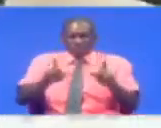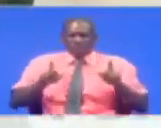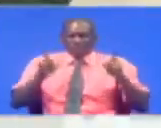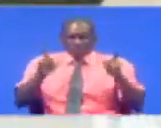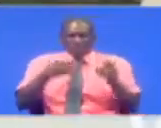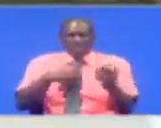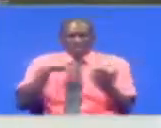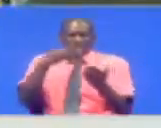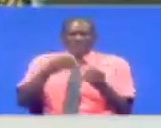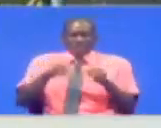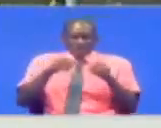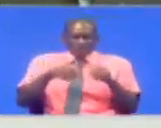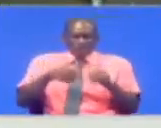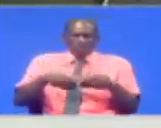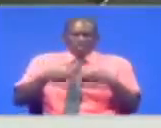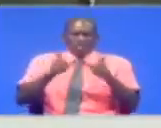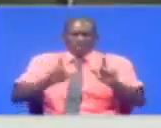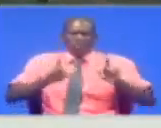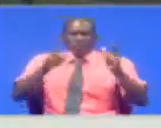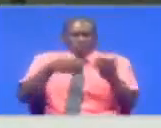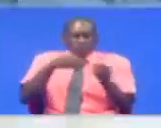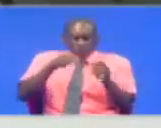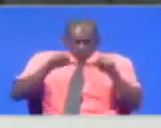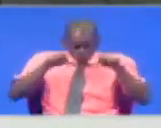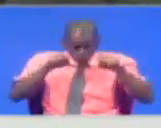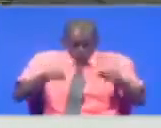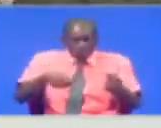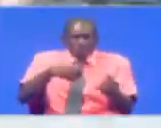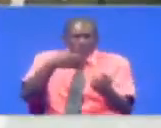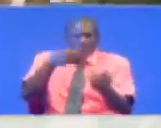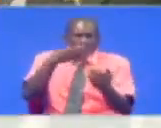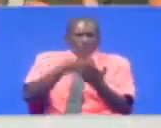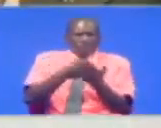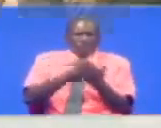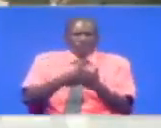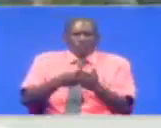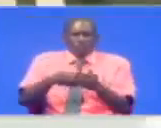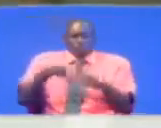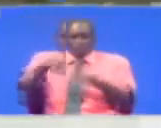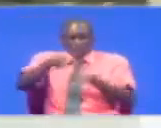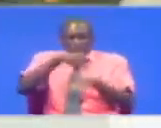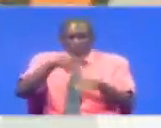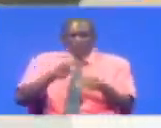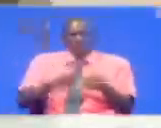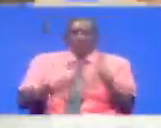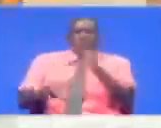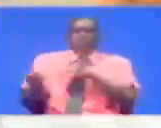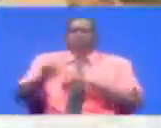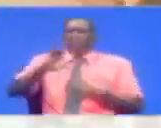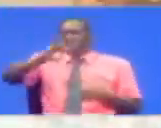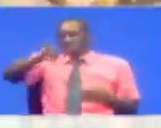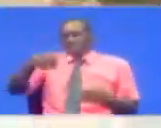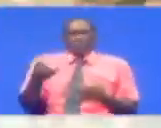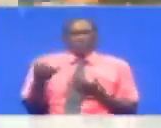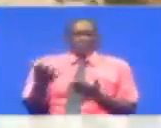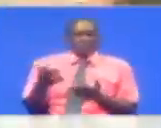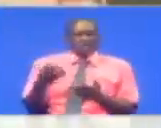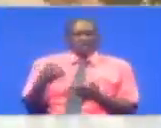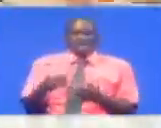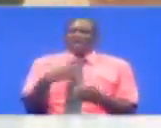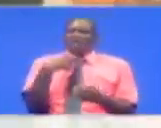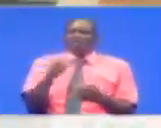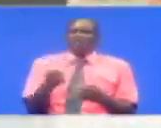reporting principles. Former Chief Justice David Maraga, who was the chief guest at the colourful event, stressed on the need for businesses to